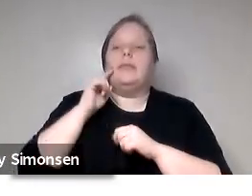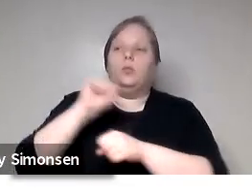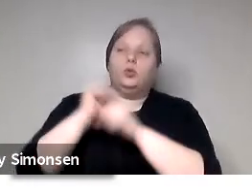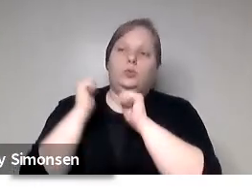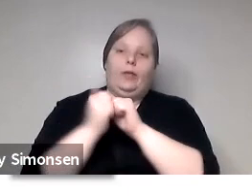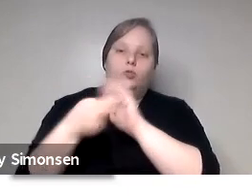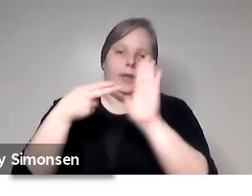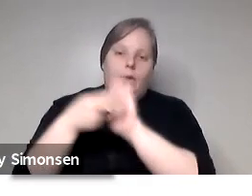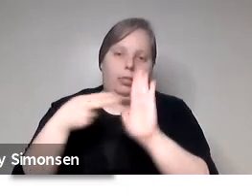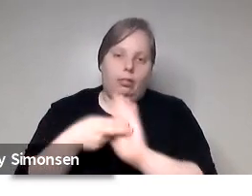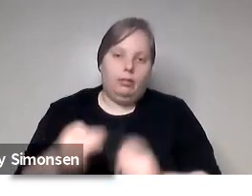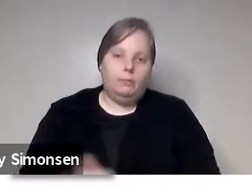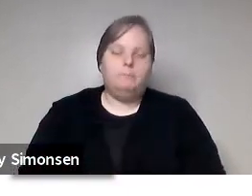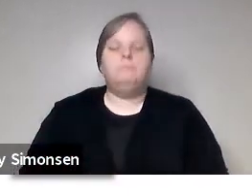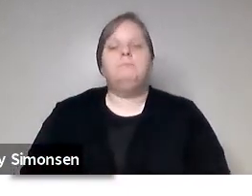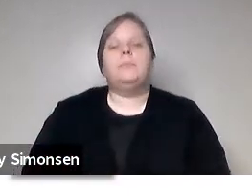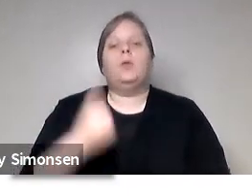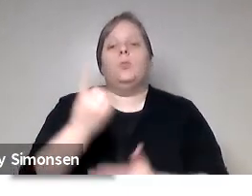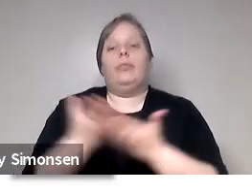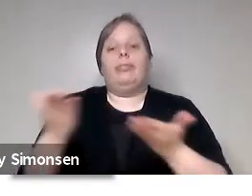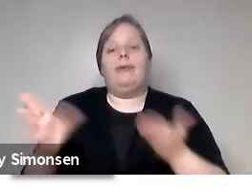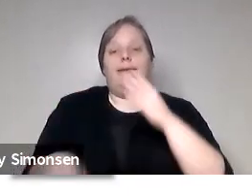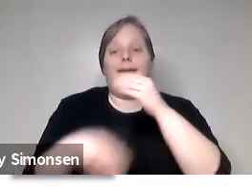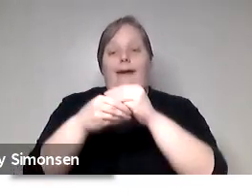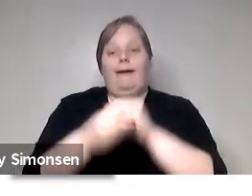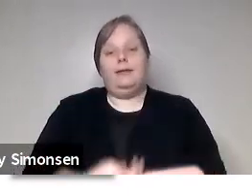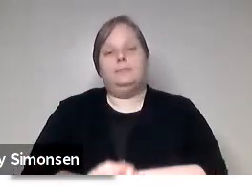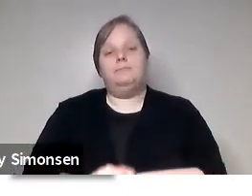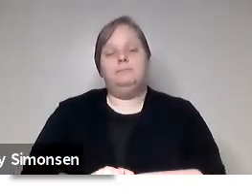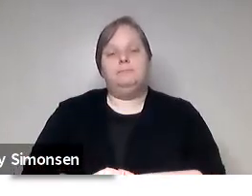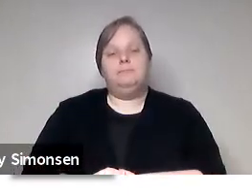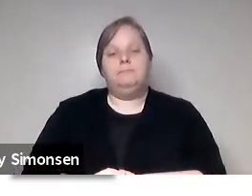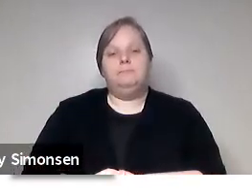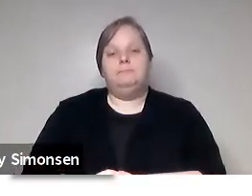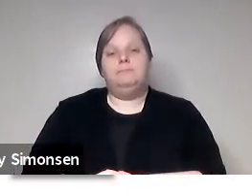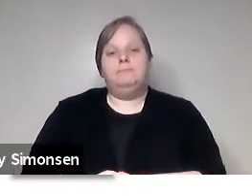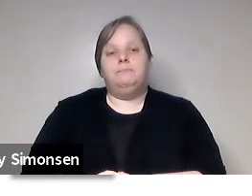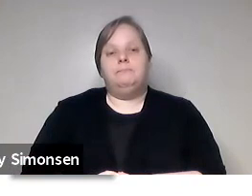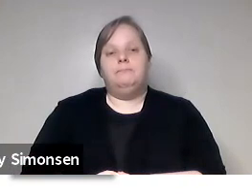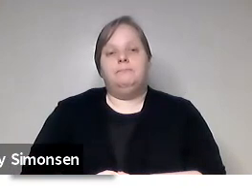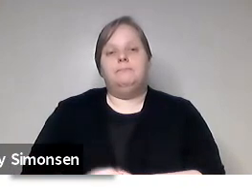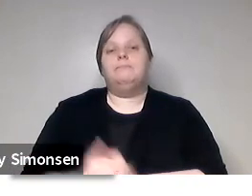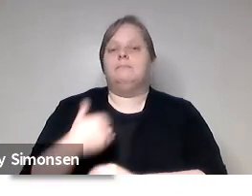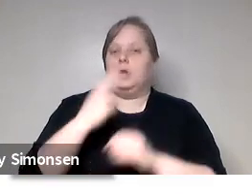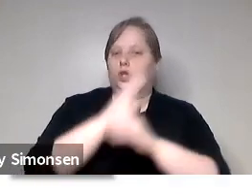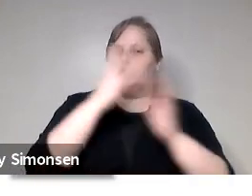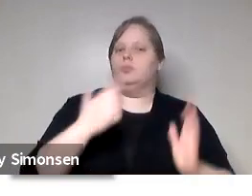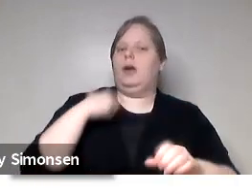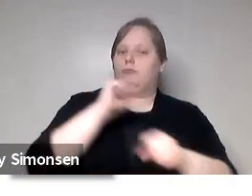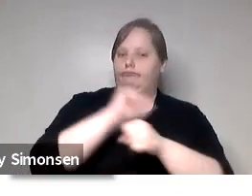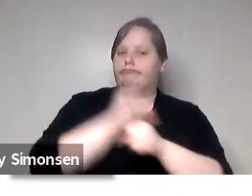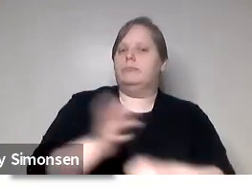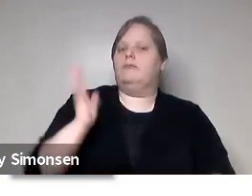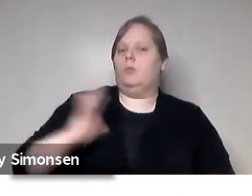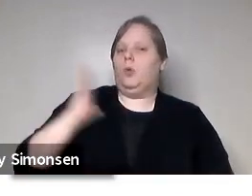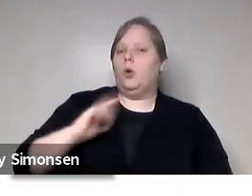together. One thing I want to add with this is I have a consumer I have worked with in the past, and